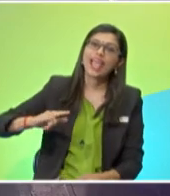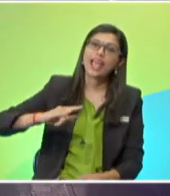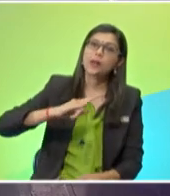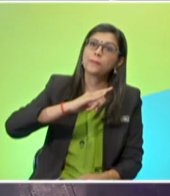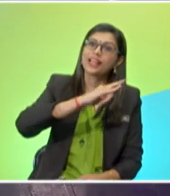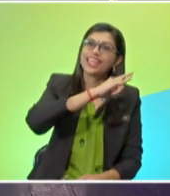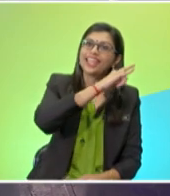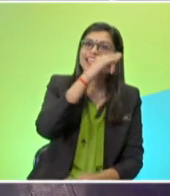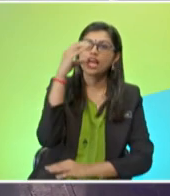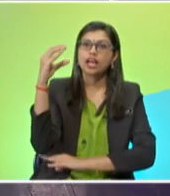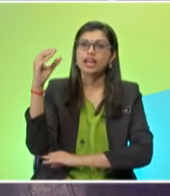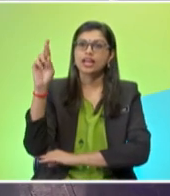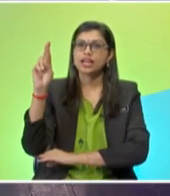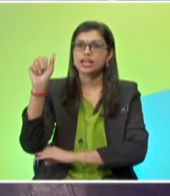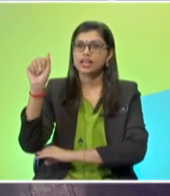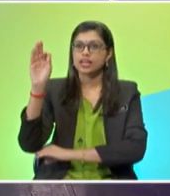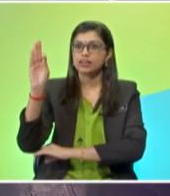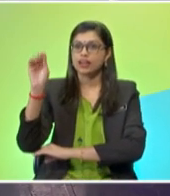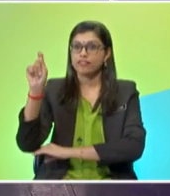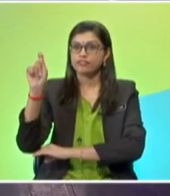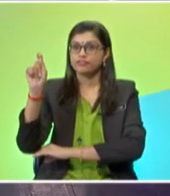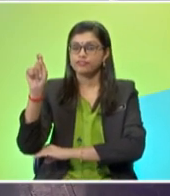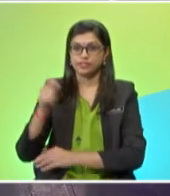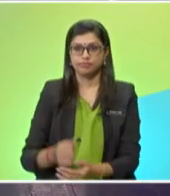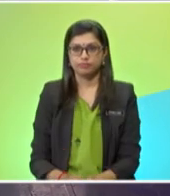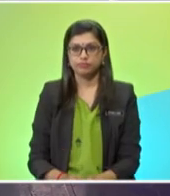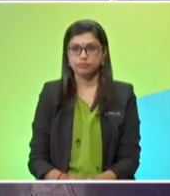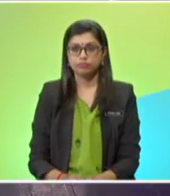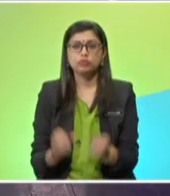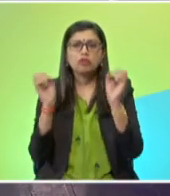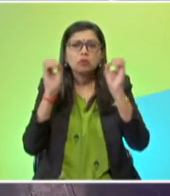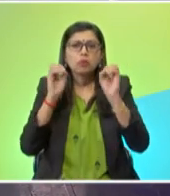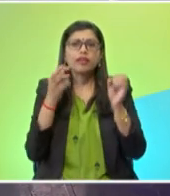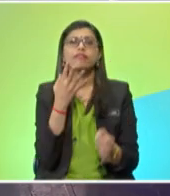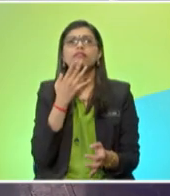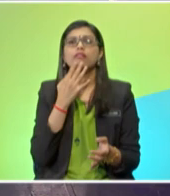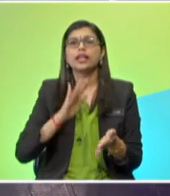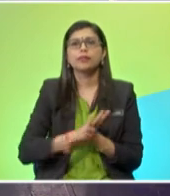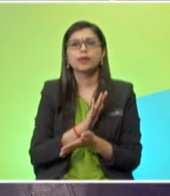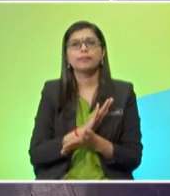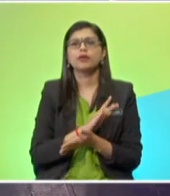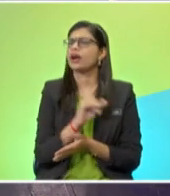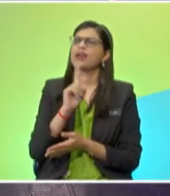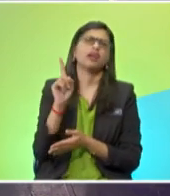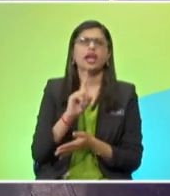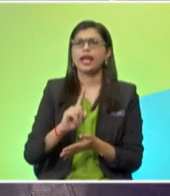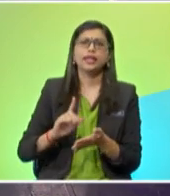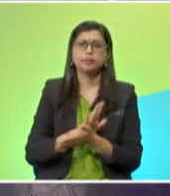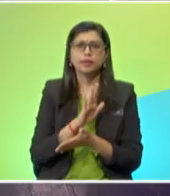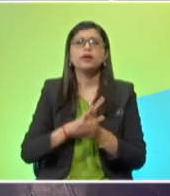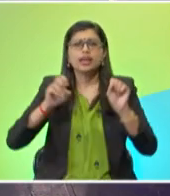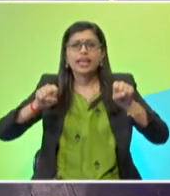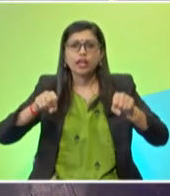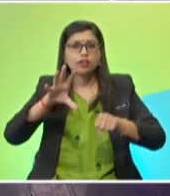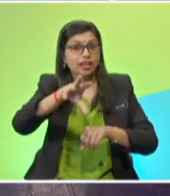Oh, yay! So, pupils at home, if you don't have a coloured paper, you can use any paper. Any paper. So,